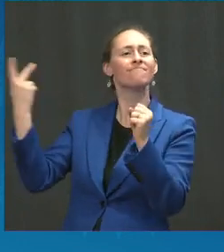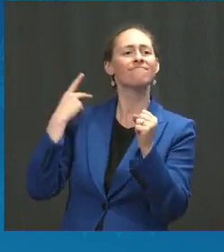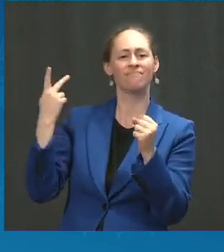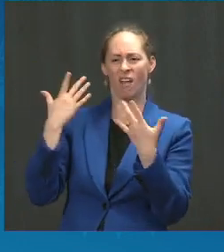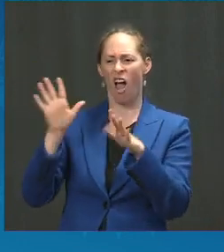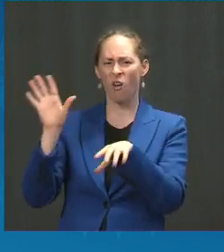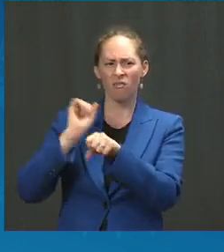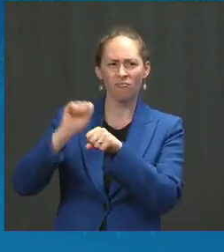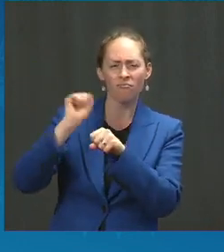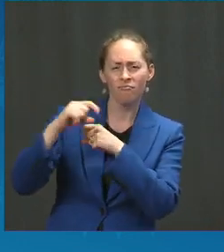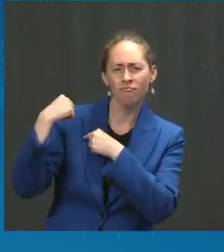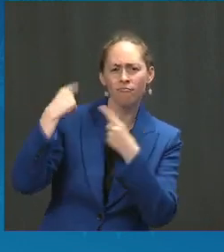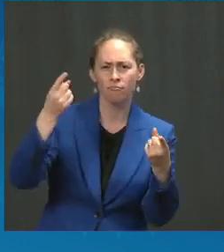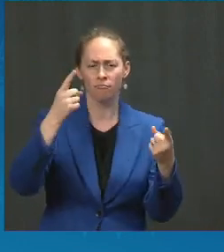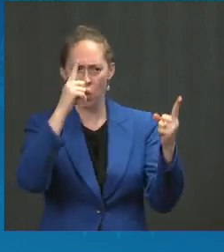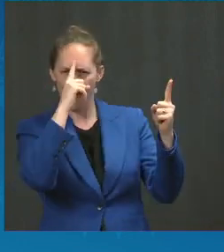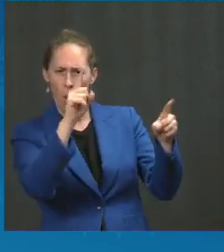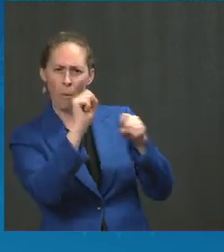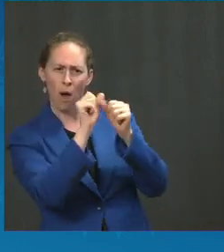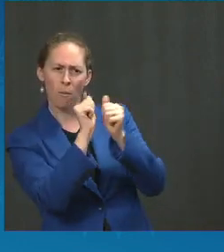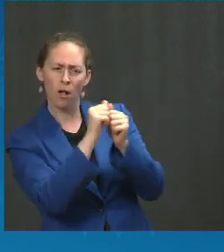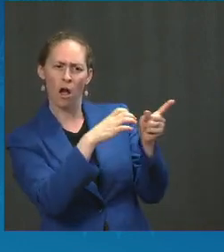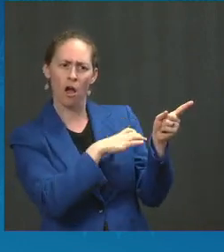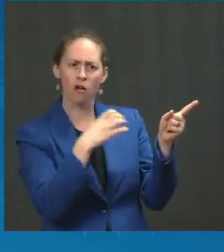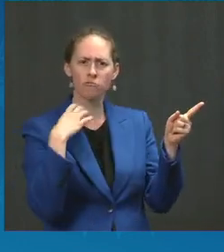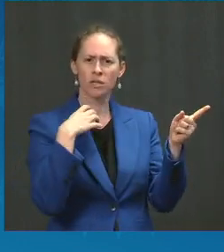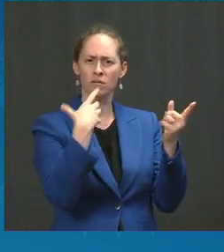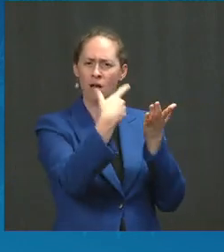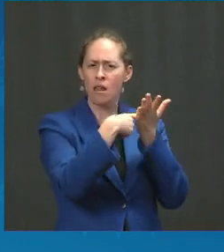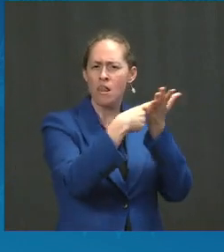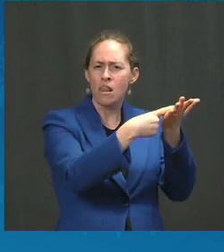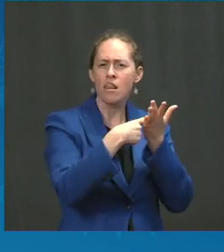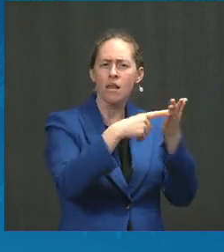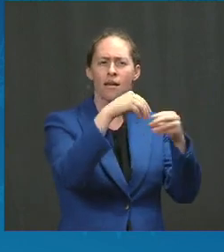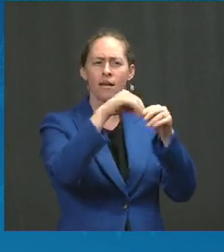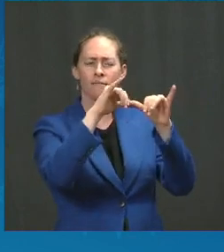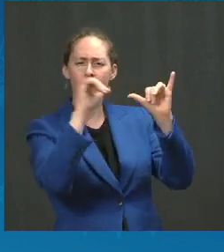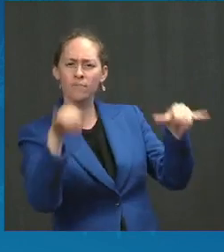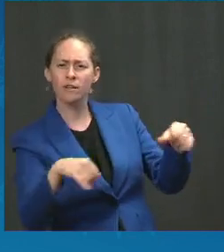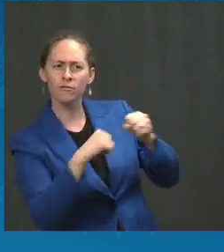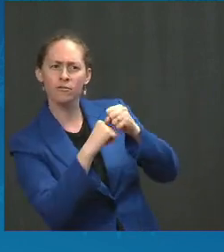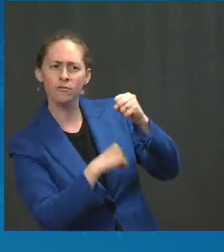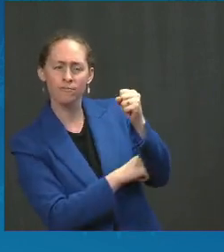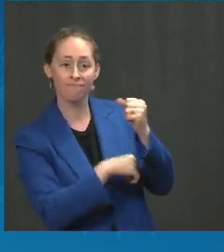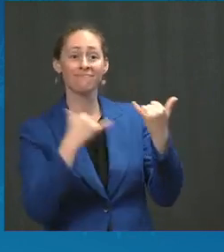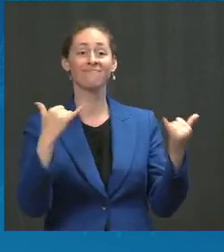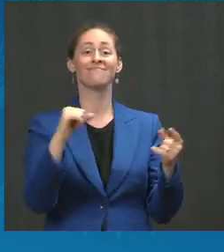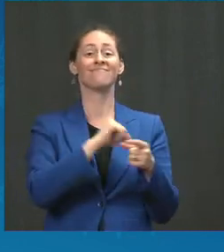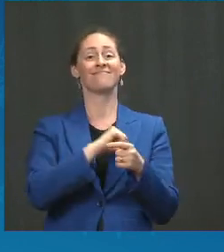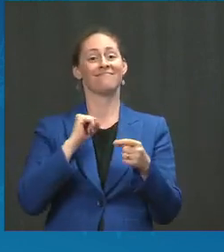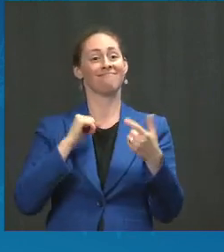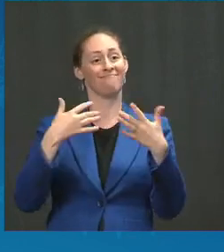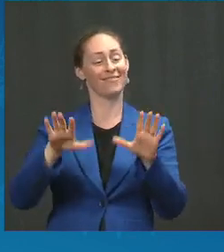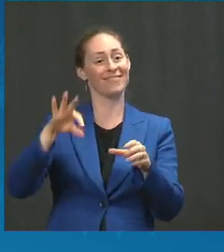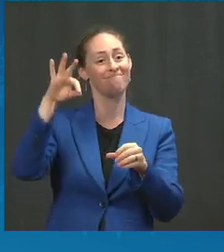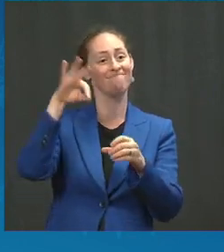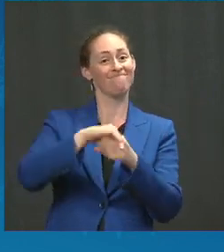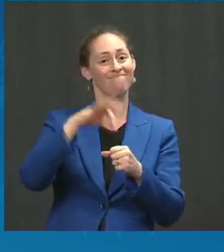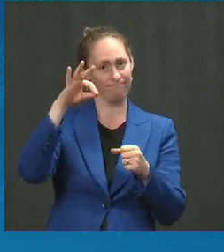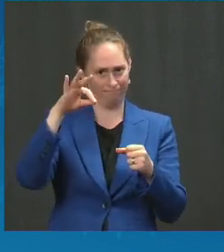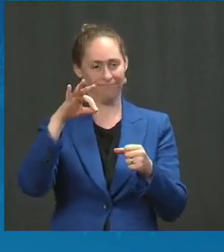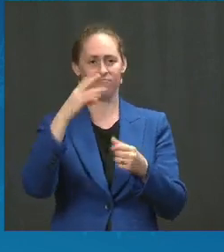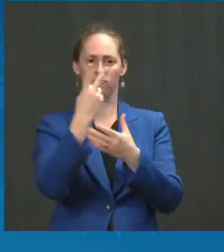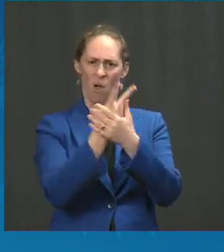on infrastructure policy. So yesterday, the Senate voted to advance a bipartisan infrastructure